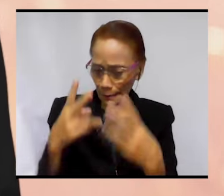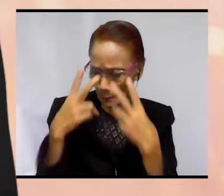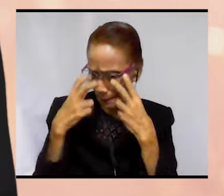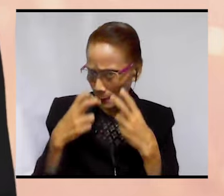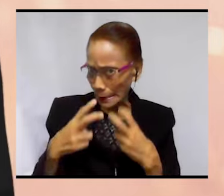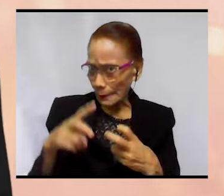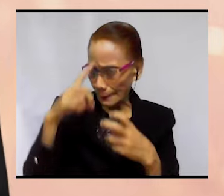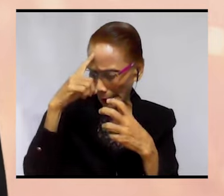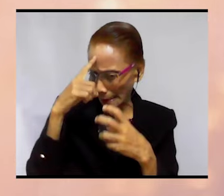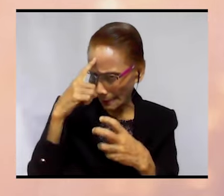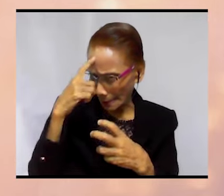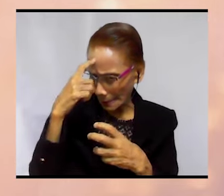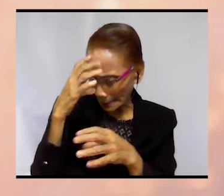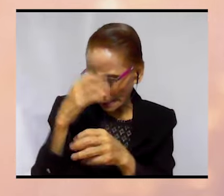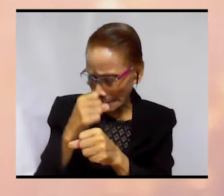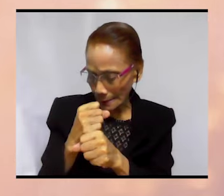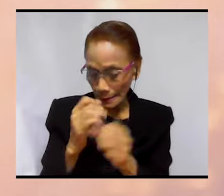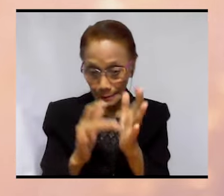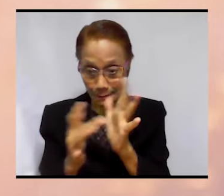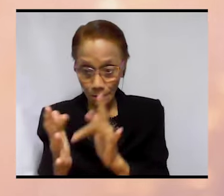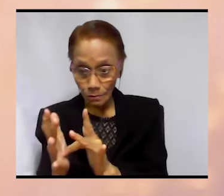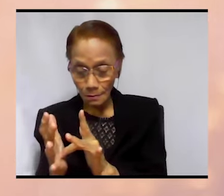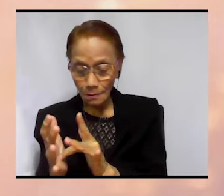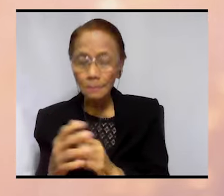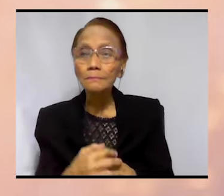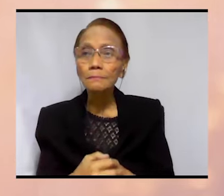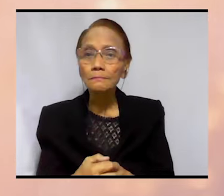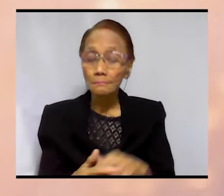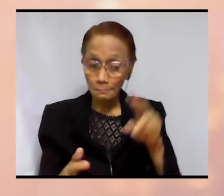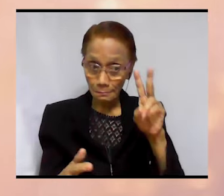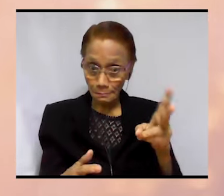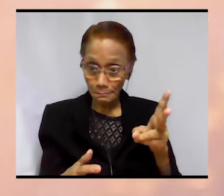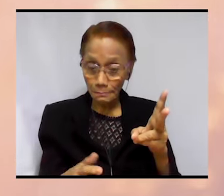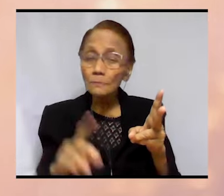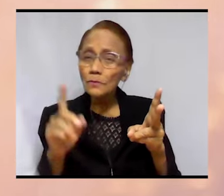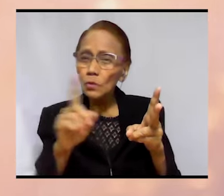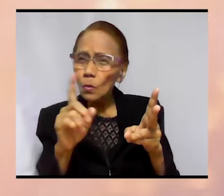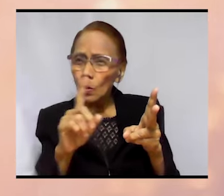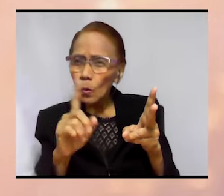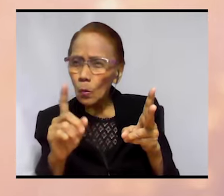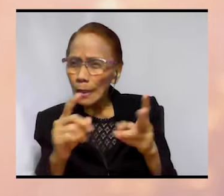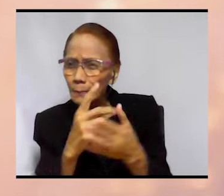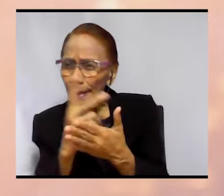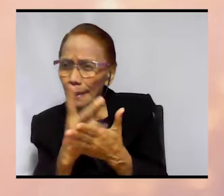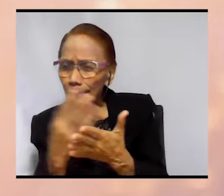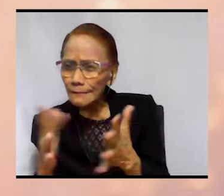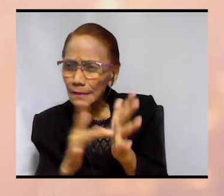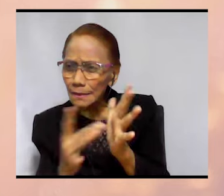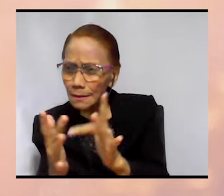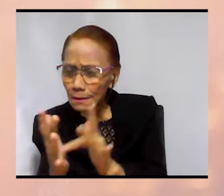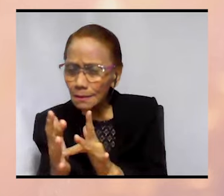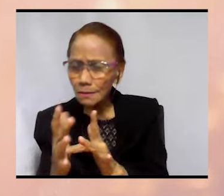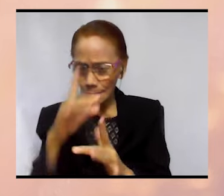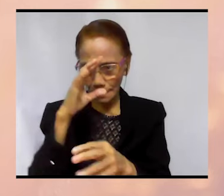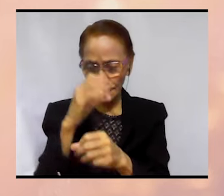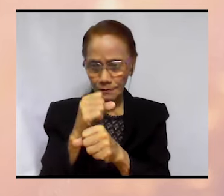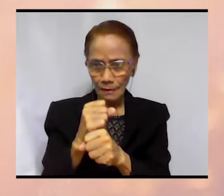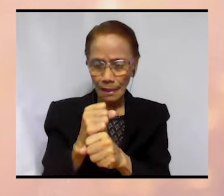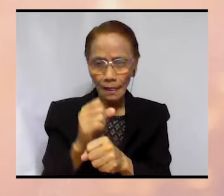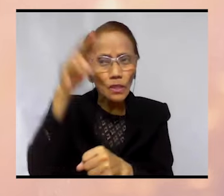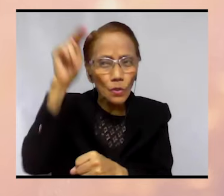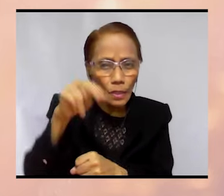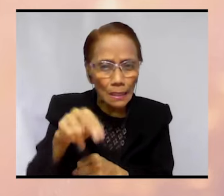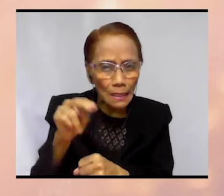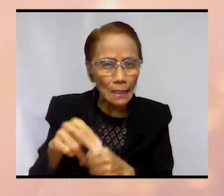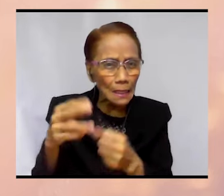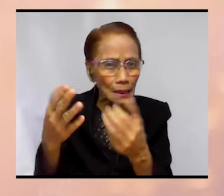ni Jesus. The second point is, what aspects of Jesus' faith do you need to